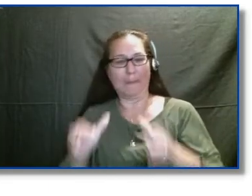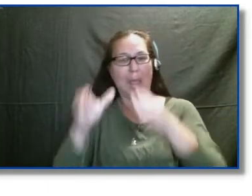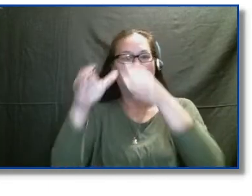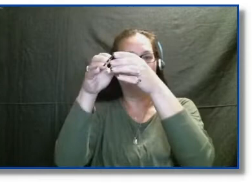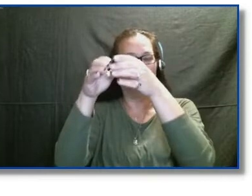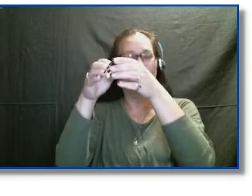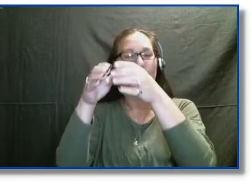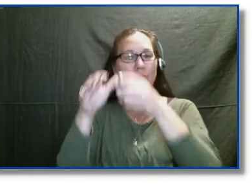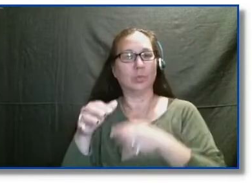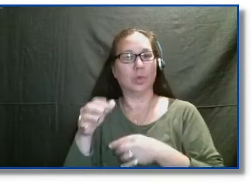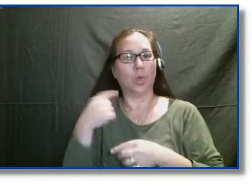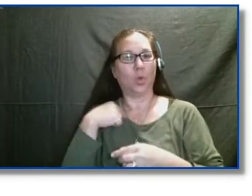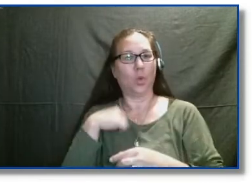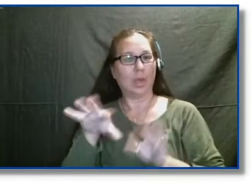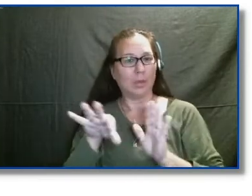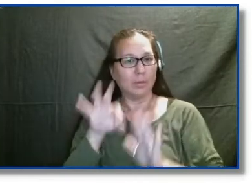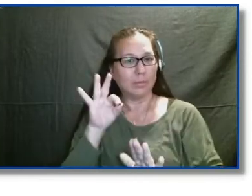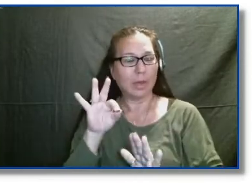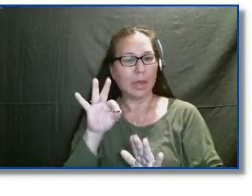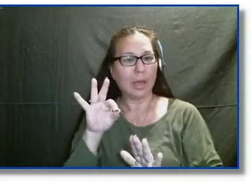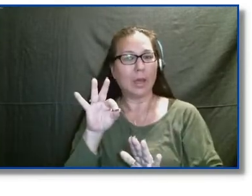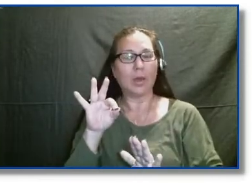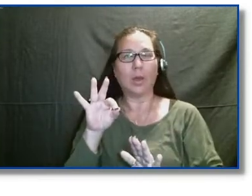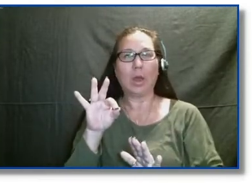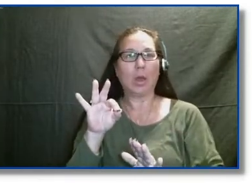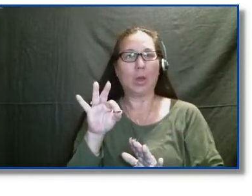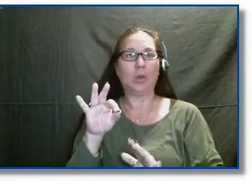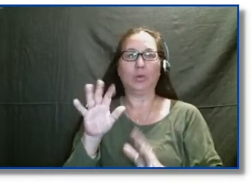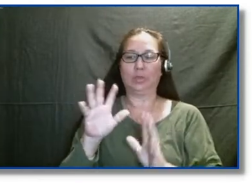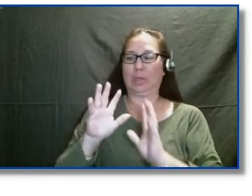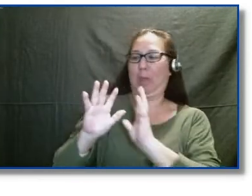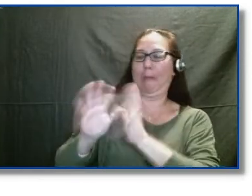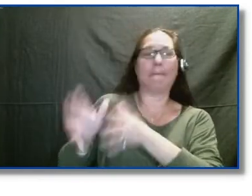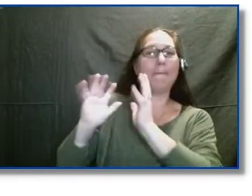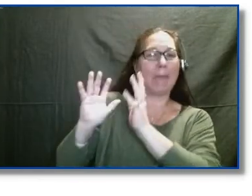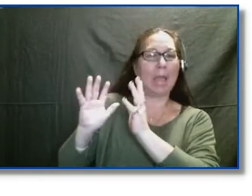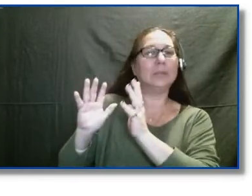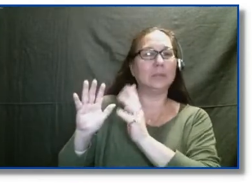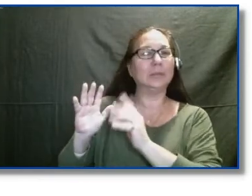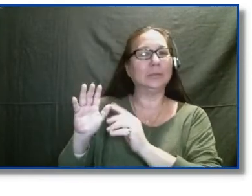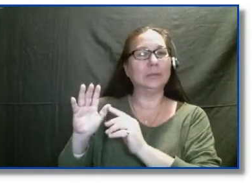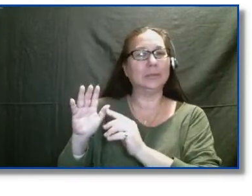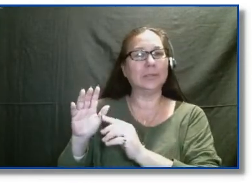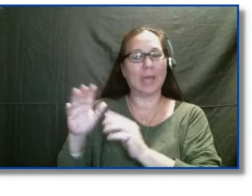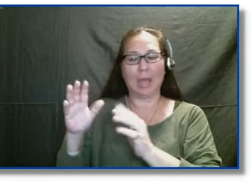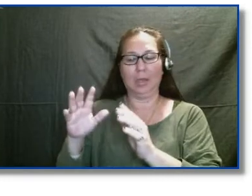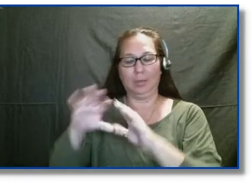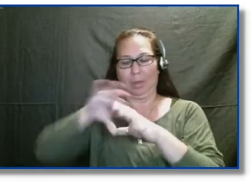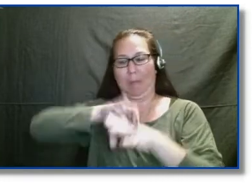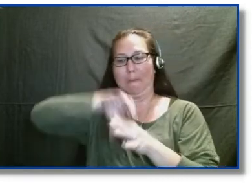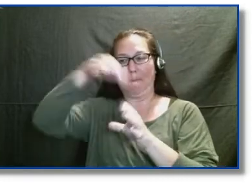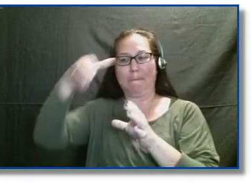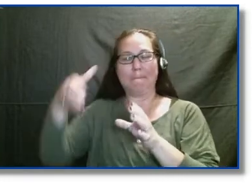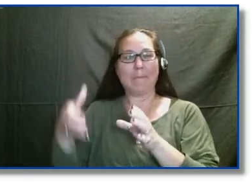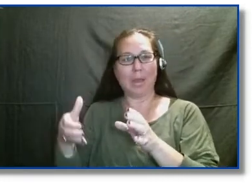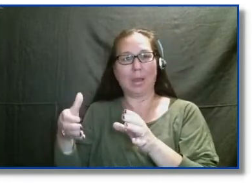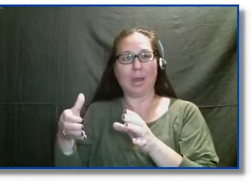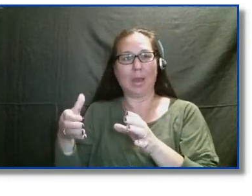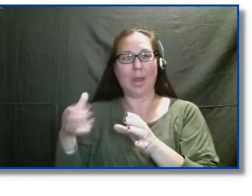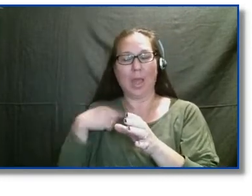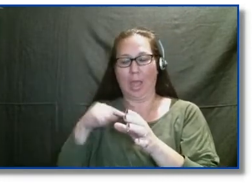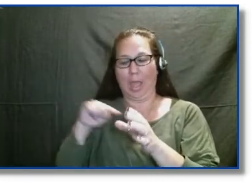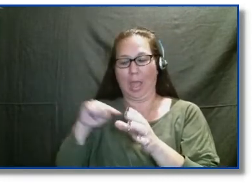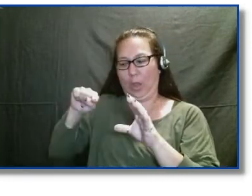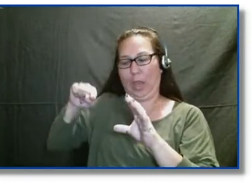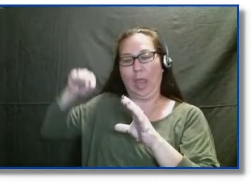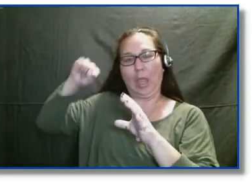we find abandoned mounds when the termites move from place to place. They just leave them, and then we drill a small hole in the